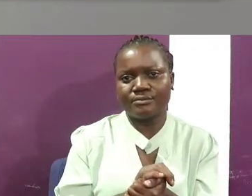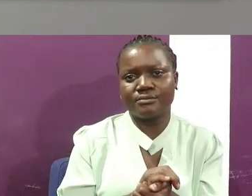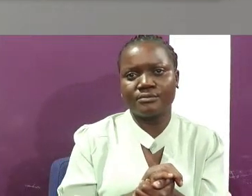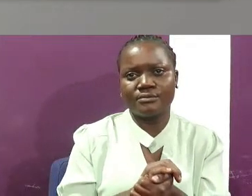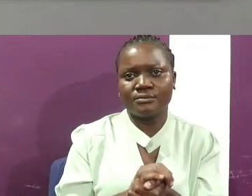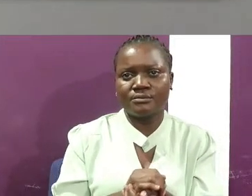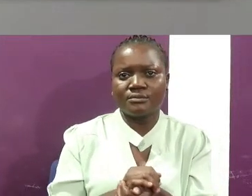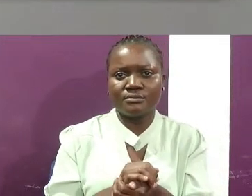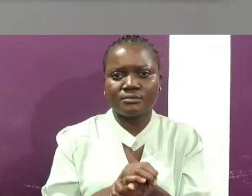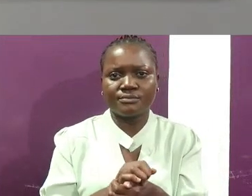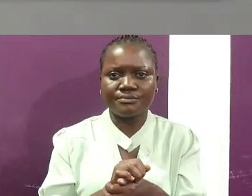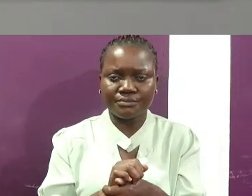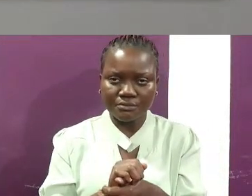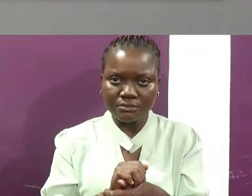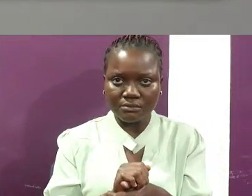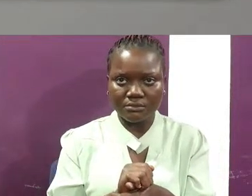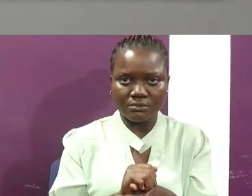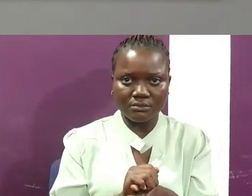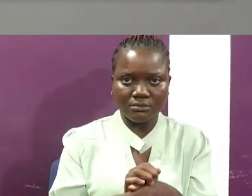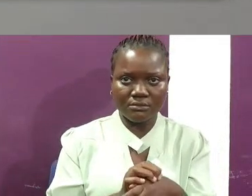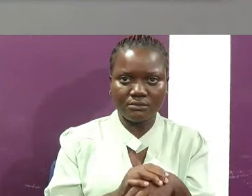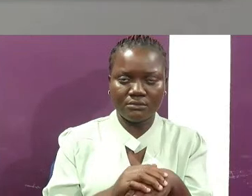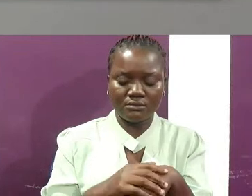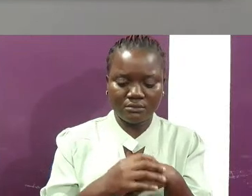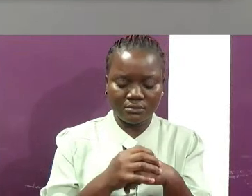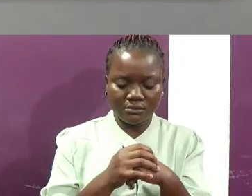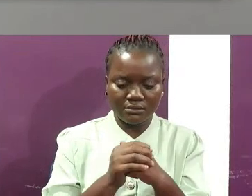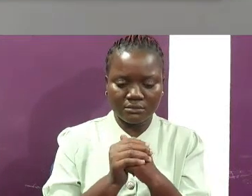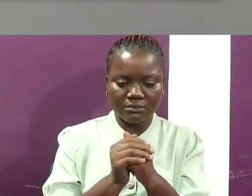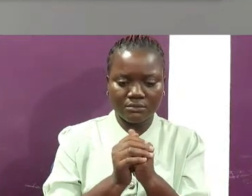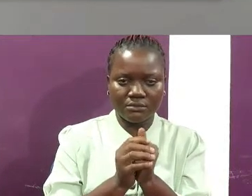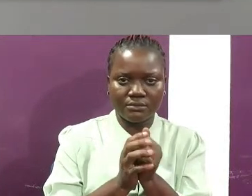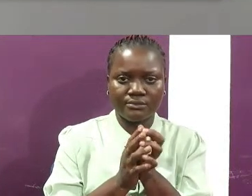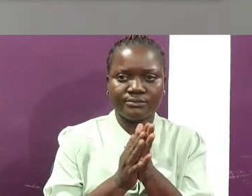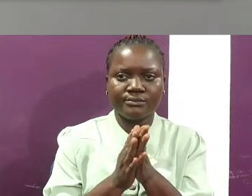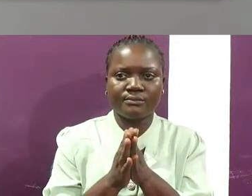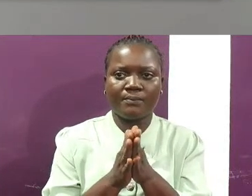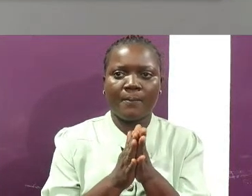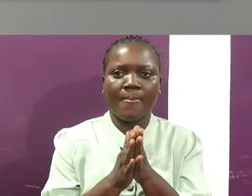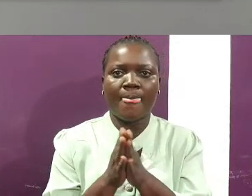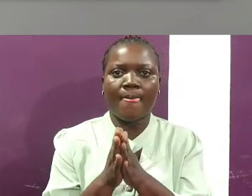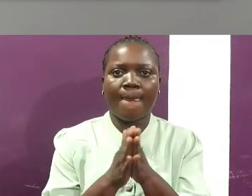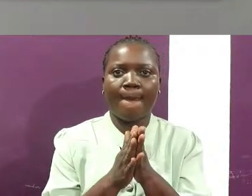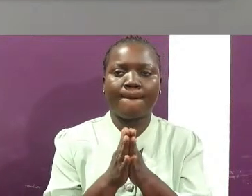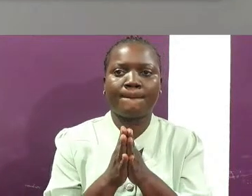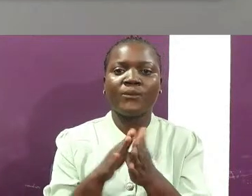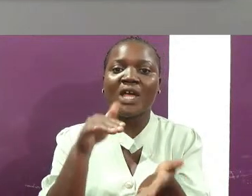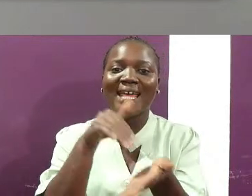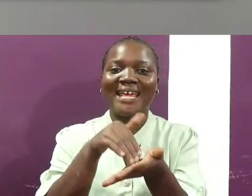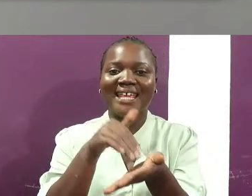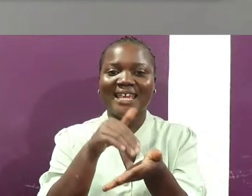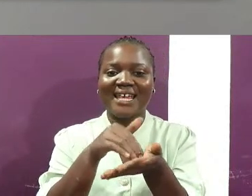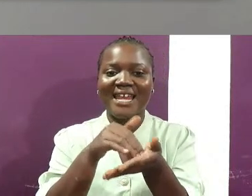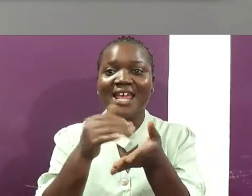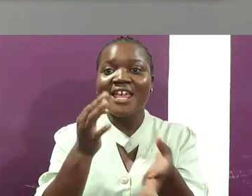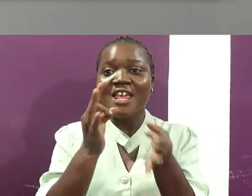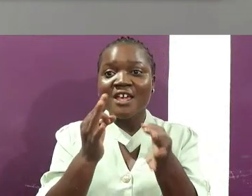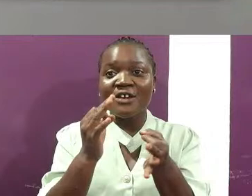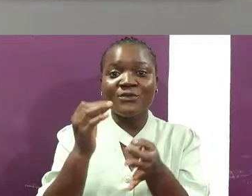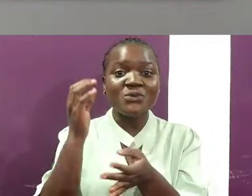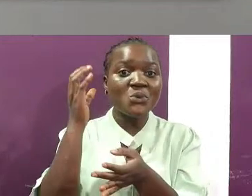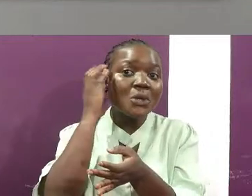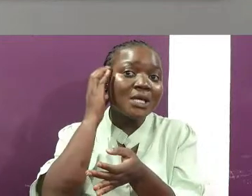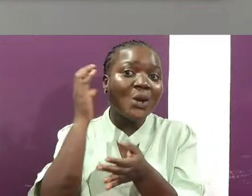41,000 Christian denominations and organizations in the world today. Now,